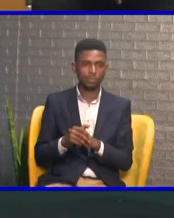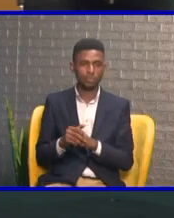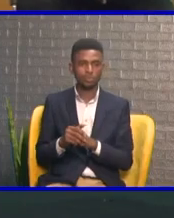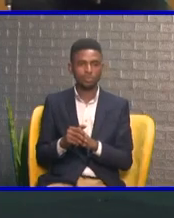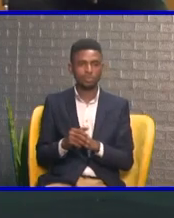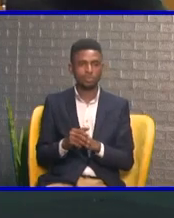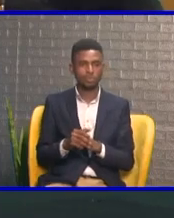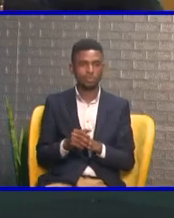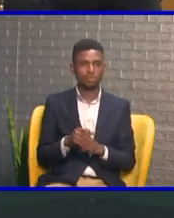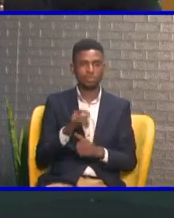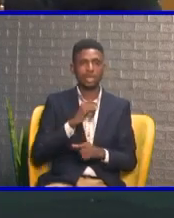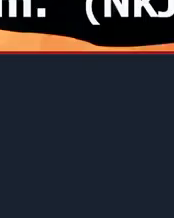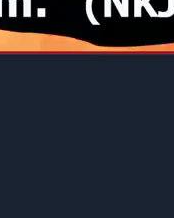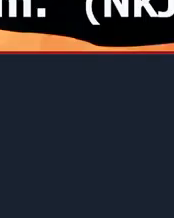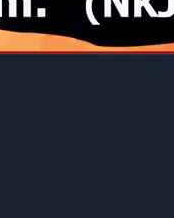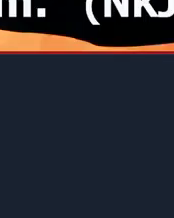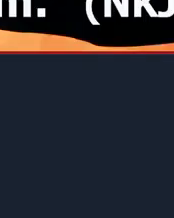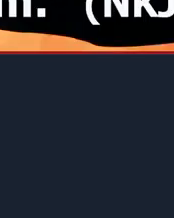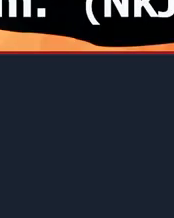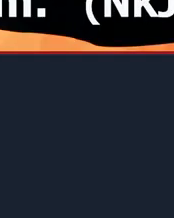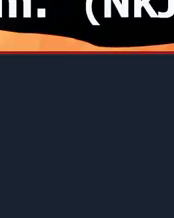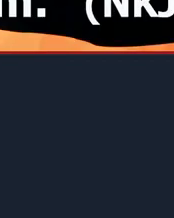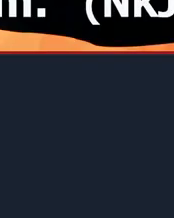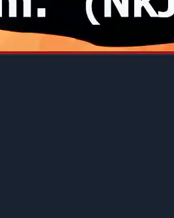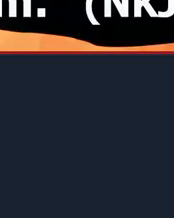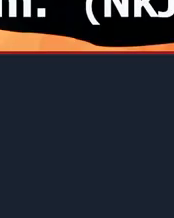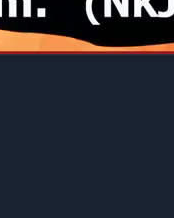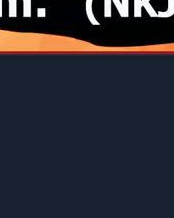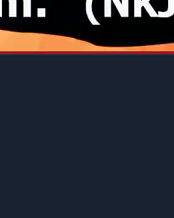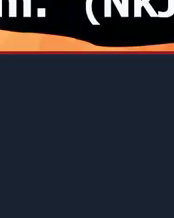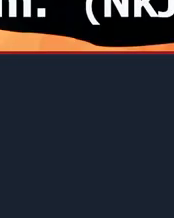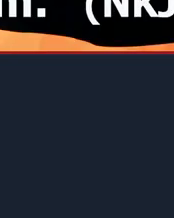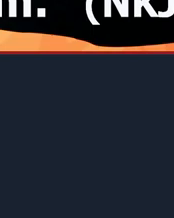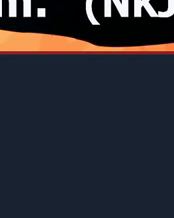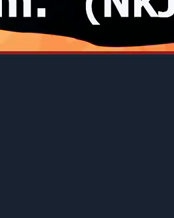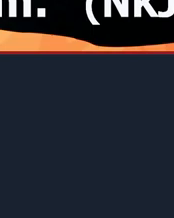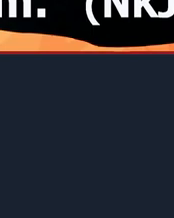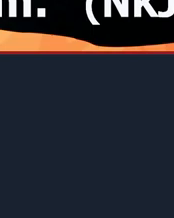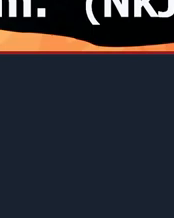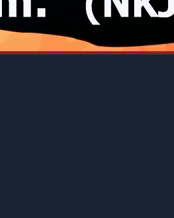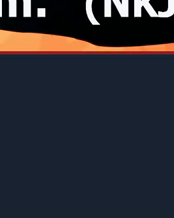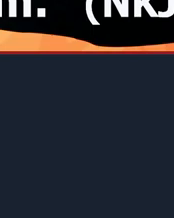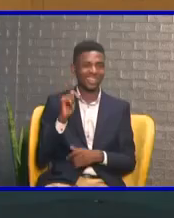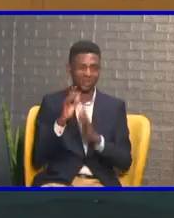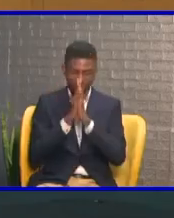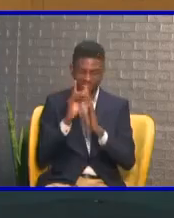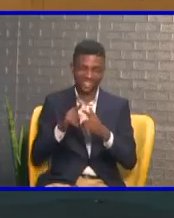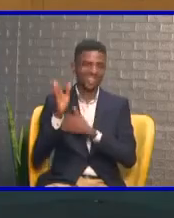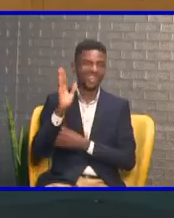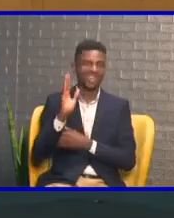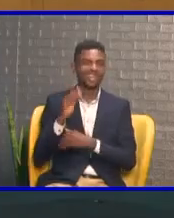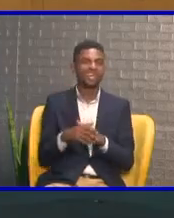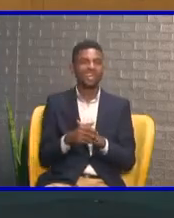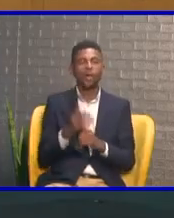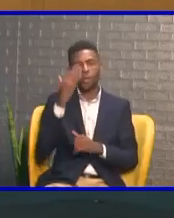imagine. I think I can release you now. You know, I heard his prayer to God. Lord, why is this guy? Why wouldn't